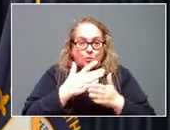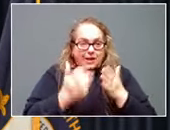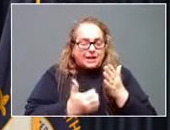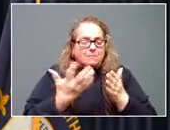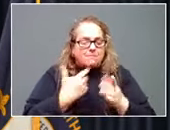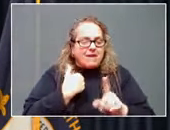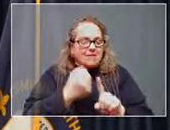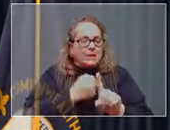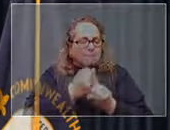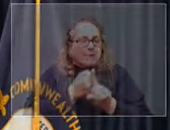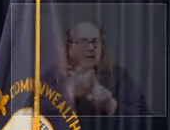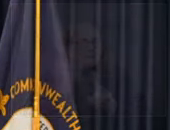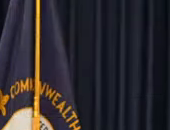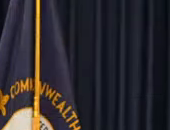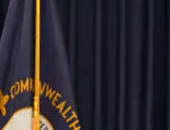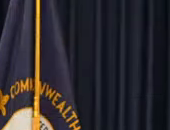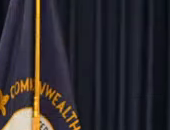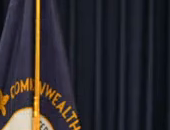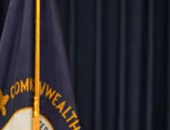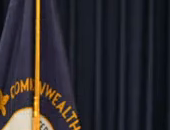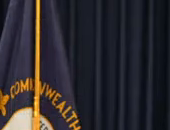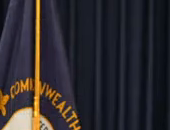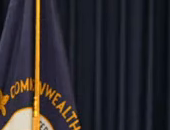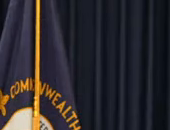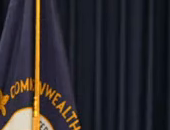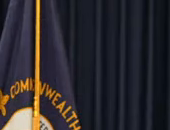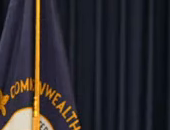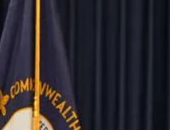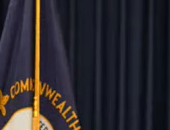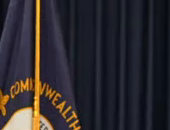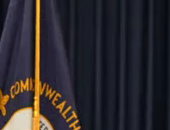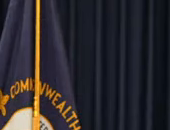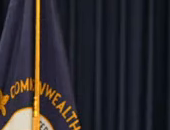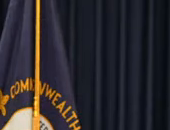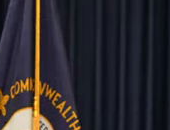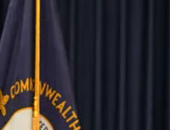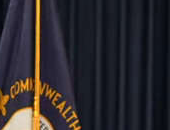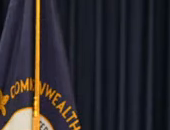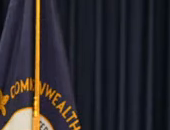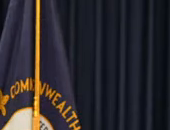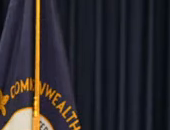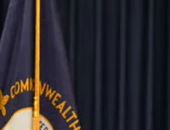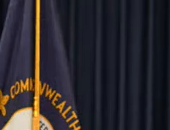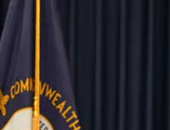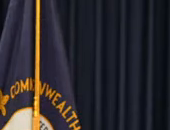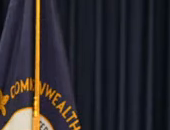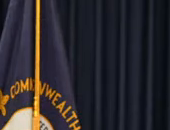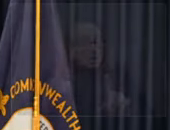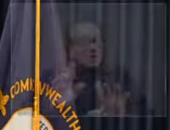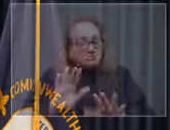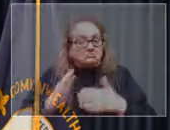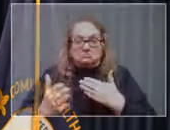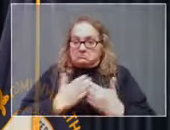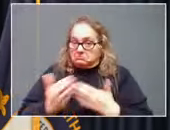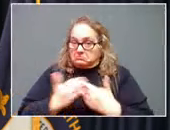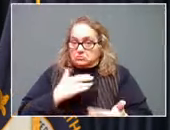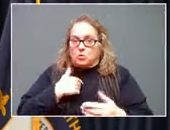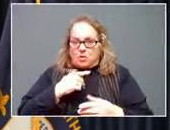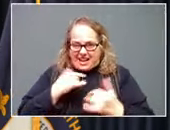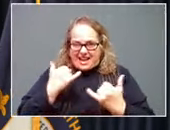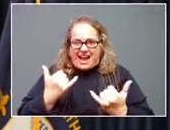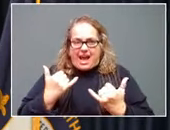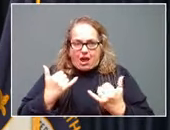may make the drop in cases look a little bit larger than it would otherwise be. But regardless, we are definitely now moving in the